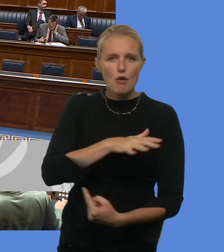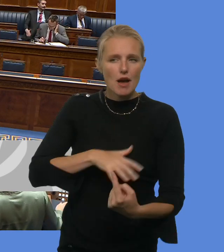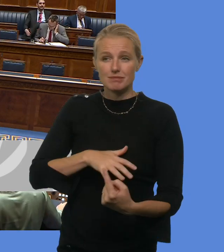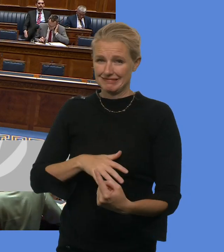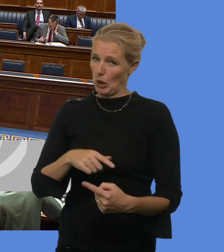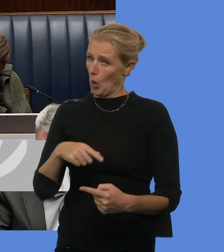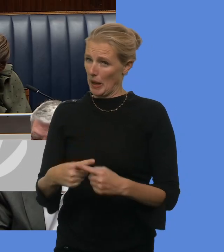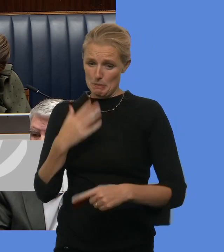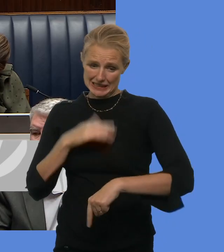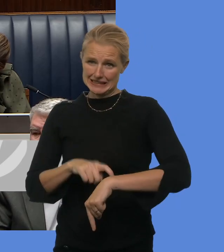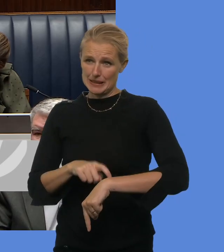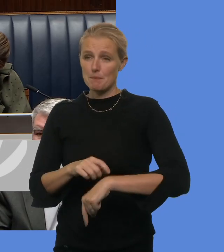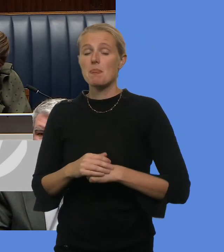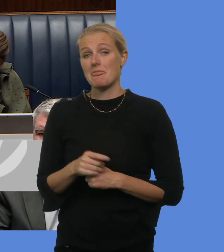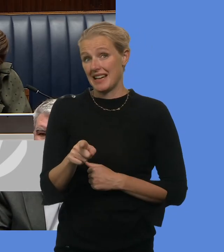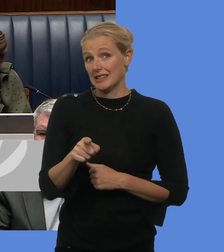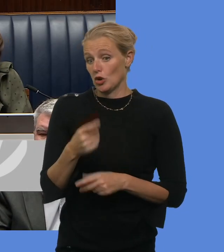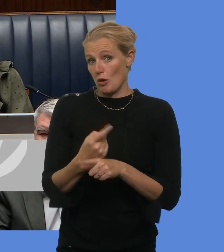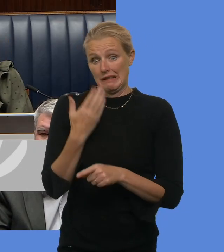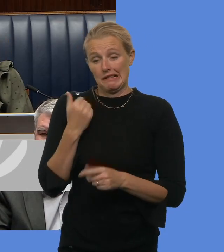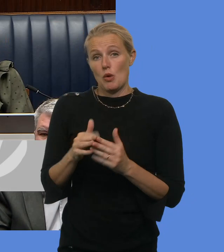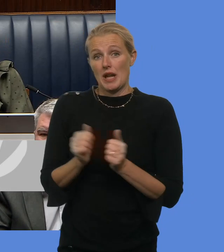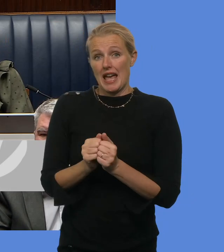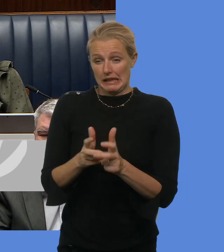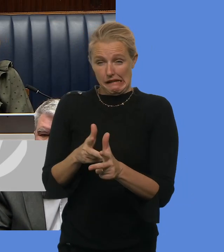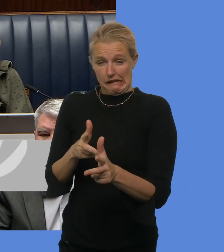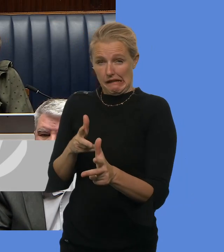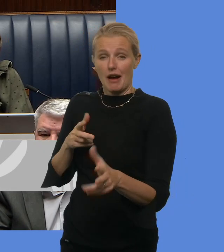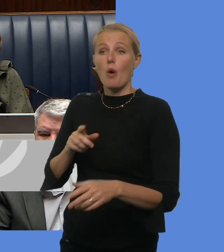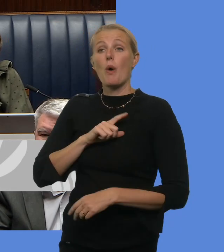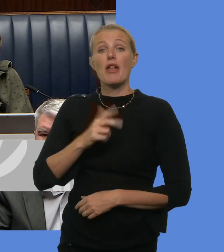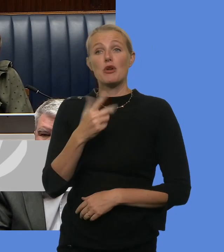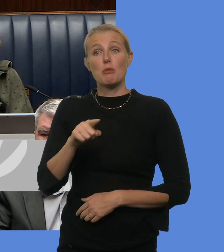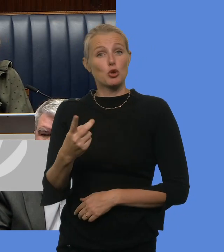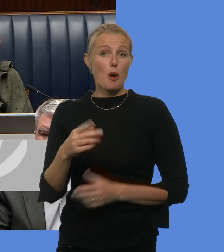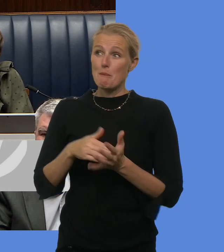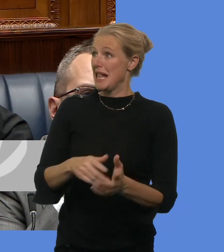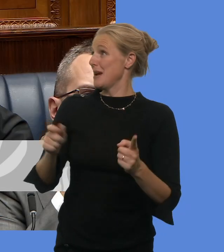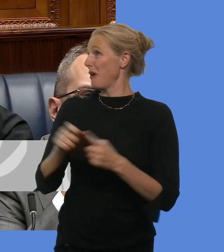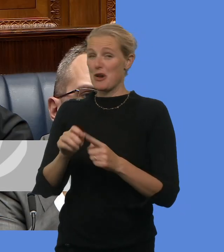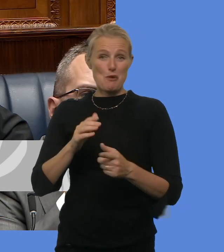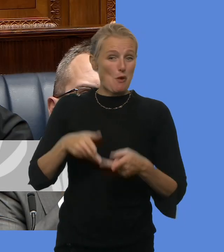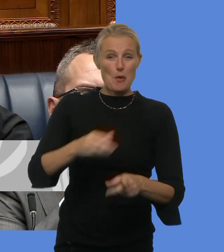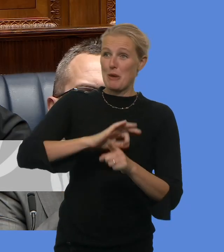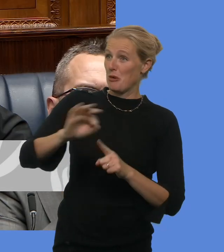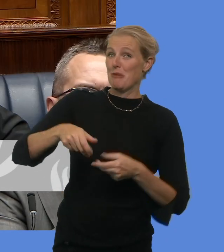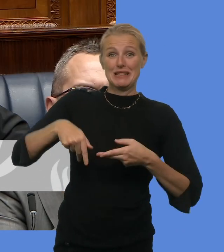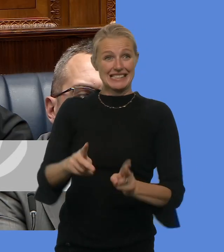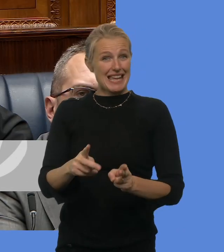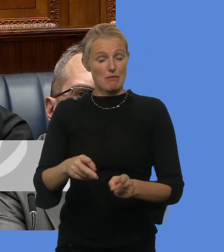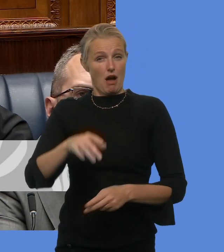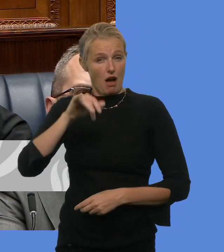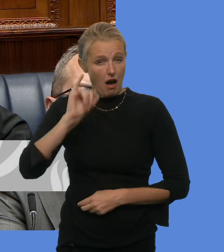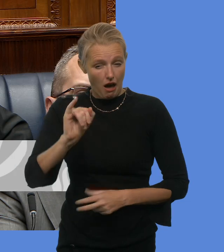The traffic chaos you refer to at the weekend is as a result of a £3.2 million road improvement scheme being carried out in Belfast. I suspect people in